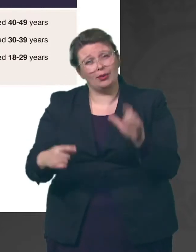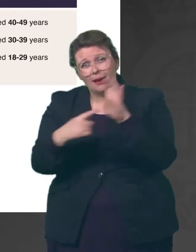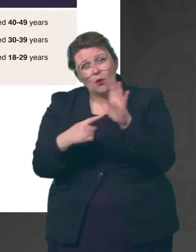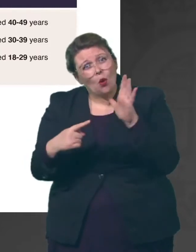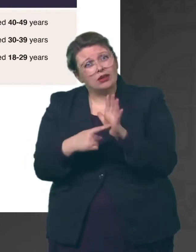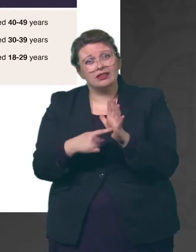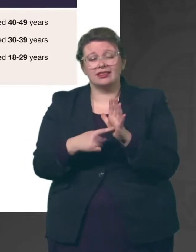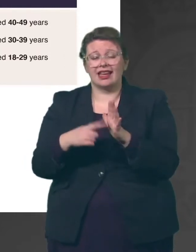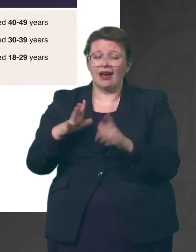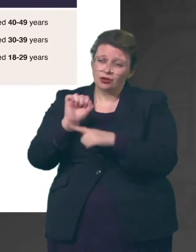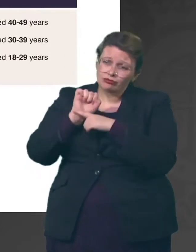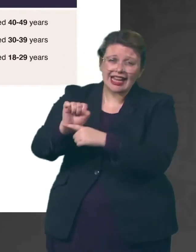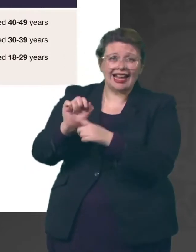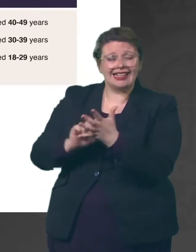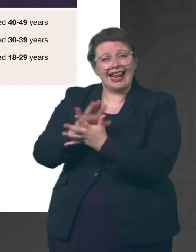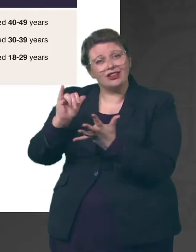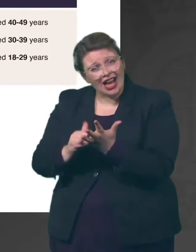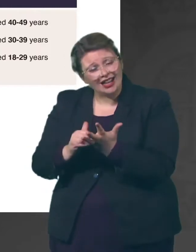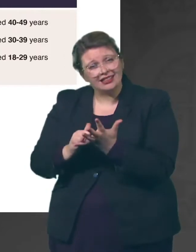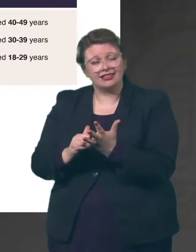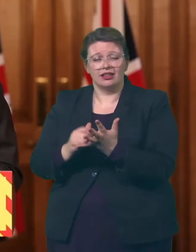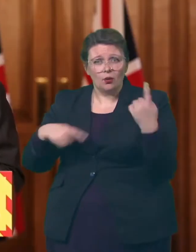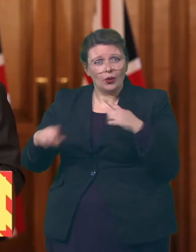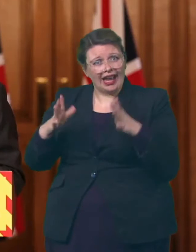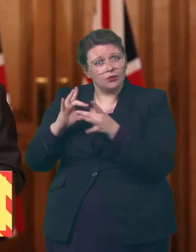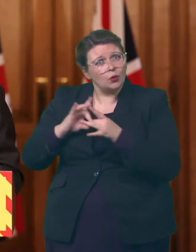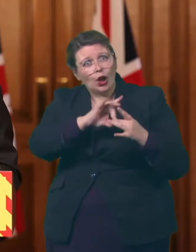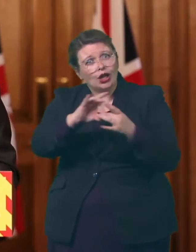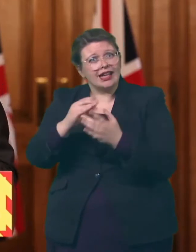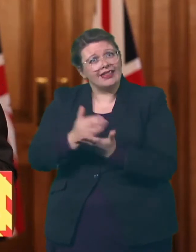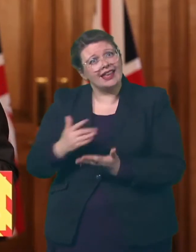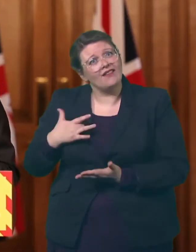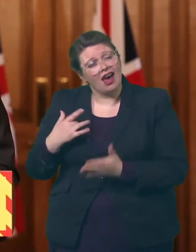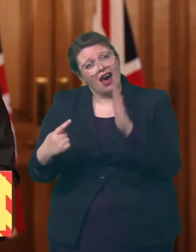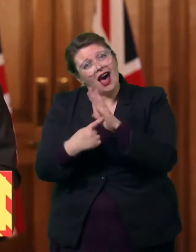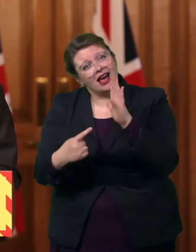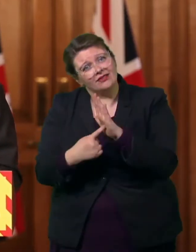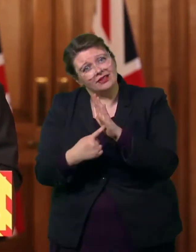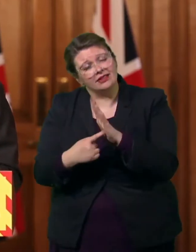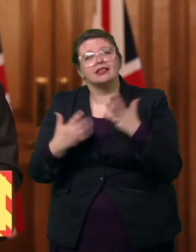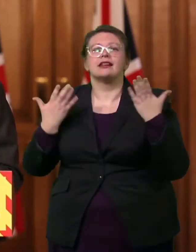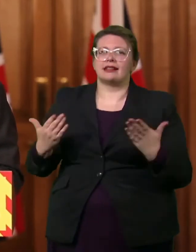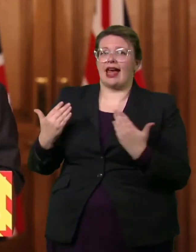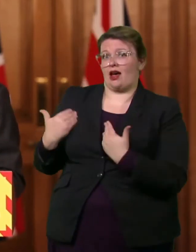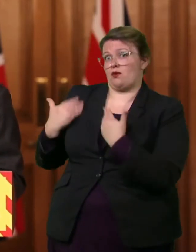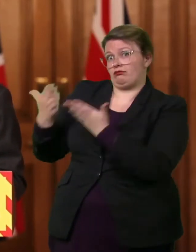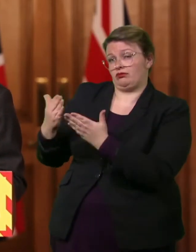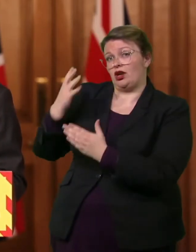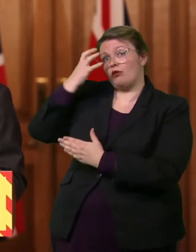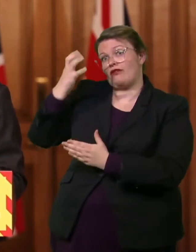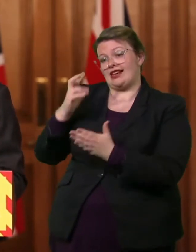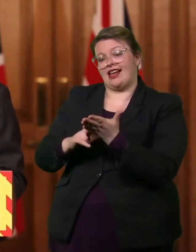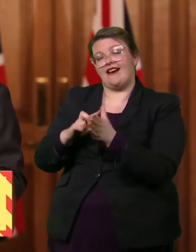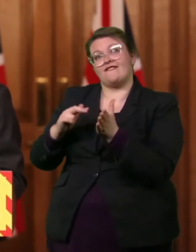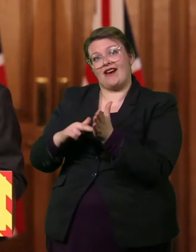and save lives. Thank you very much. I now want to hand over to Professor Van Tam to go through those data in